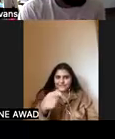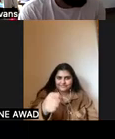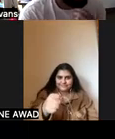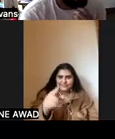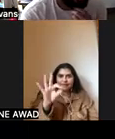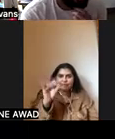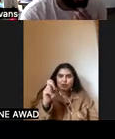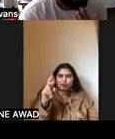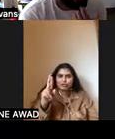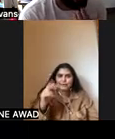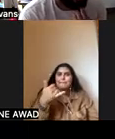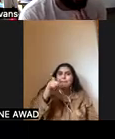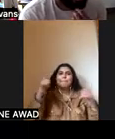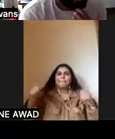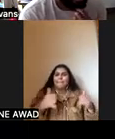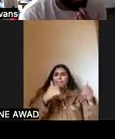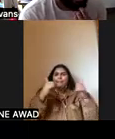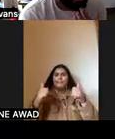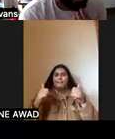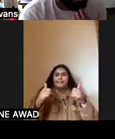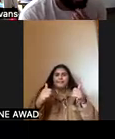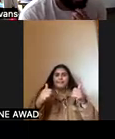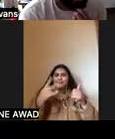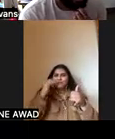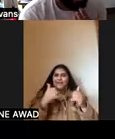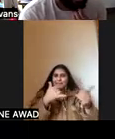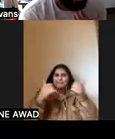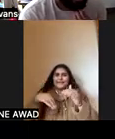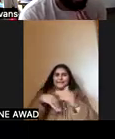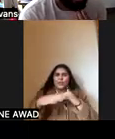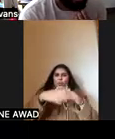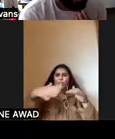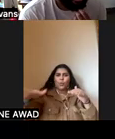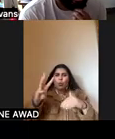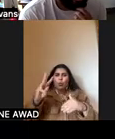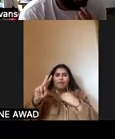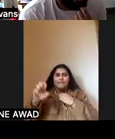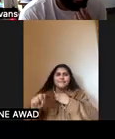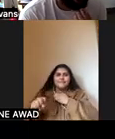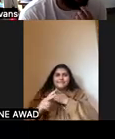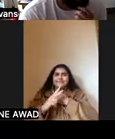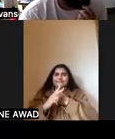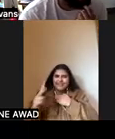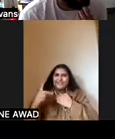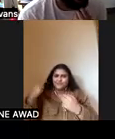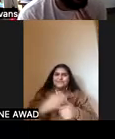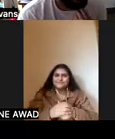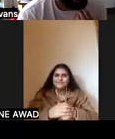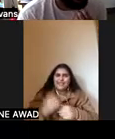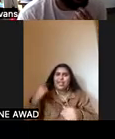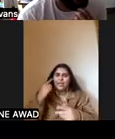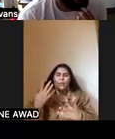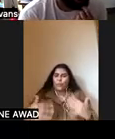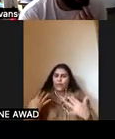like playing, appearing to play in waves. Um, which is pretty kooky. I thought this was wild